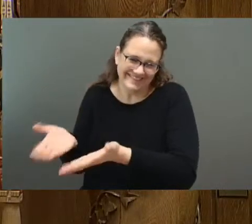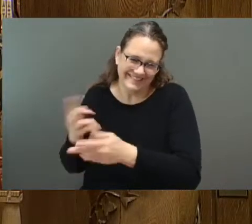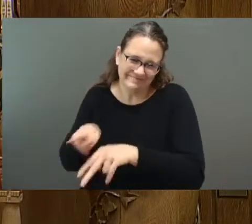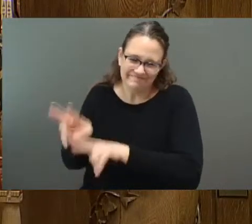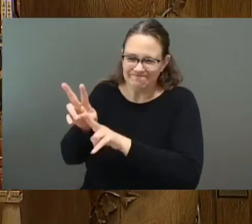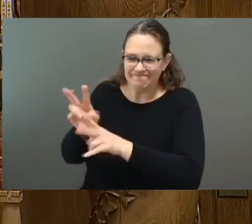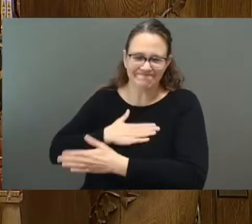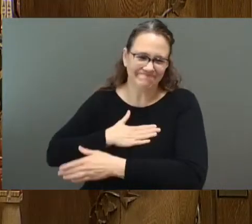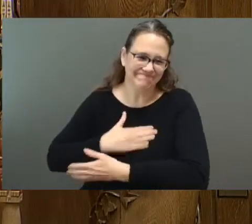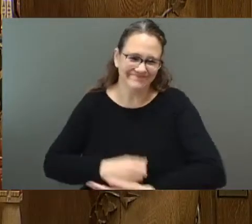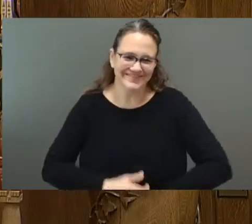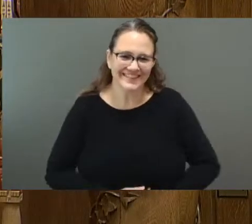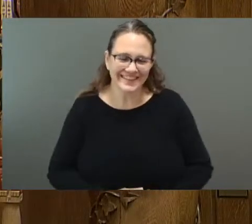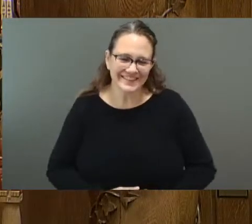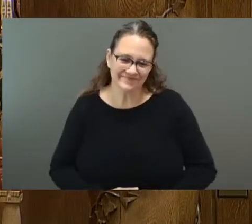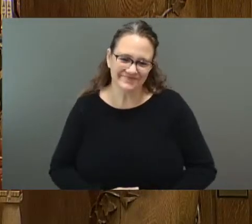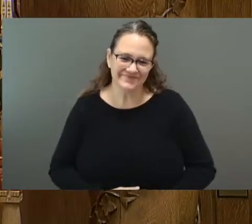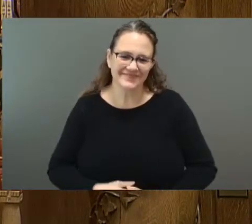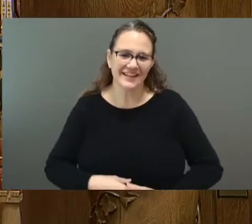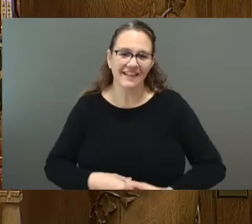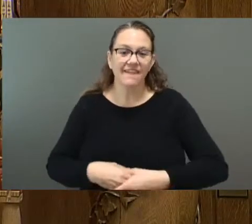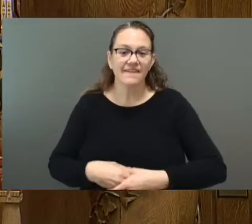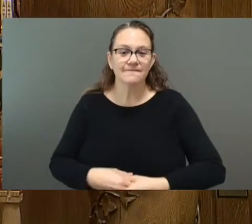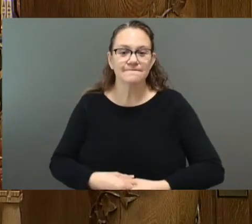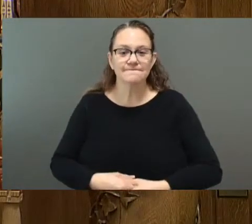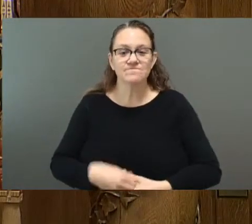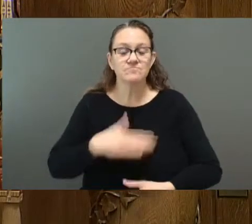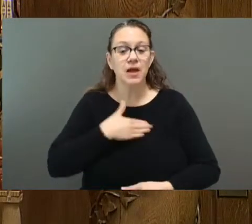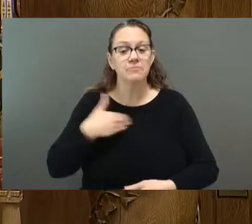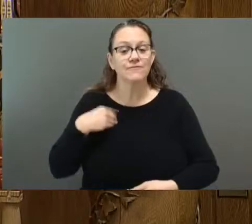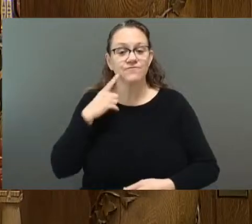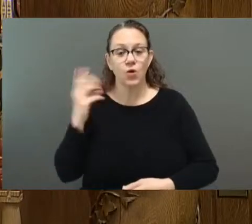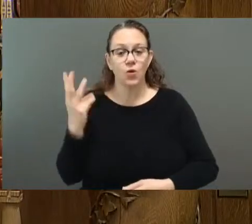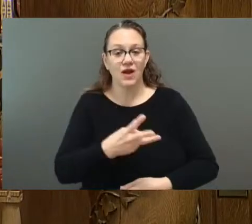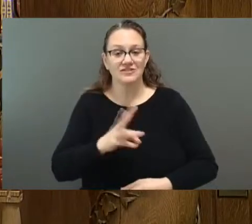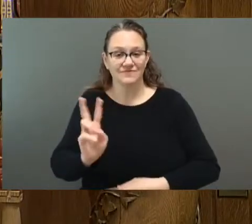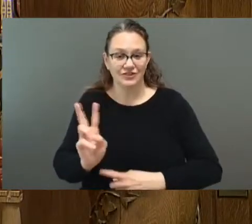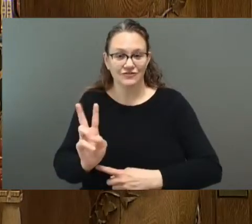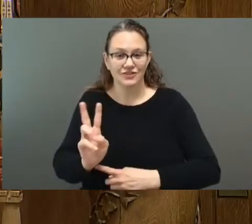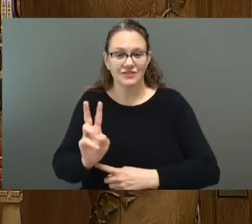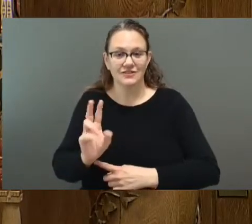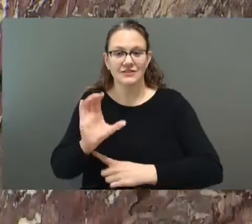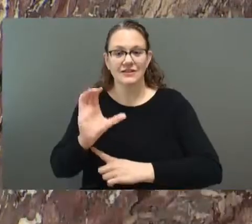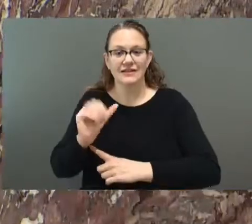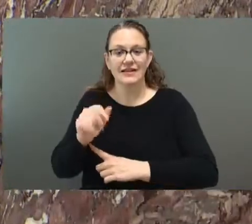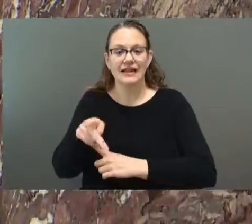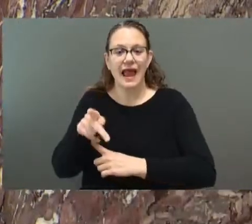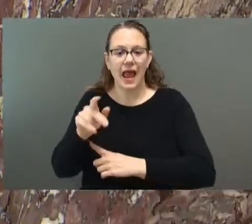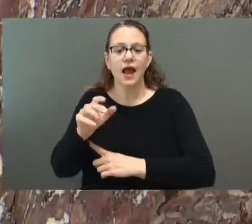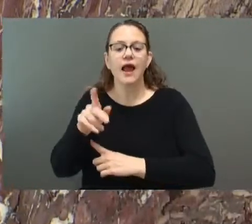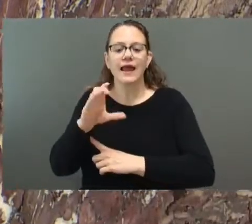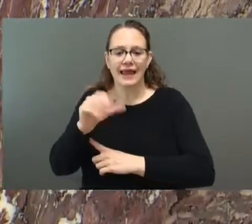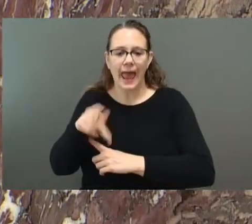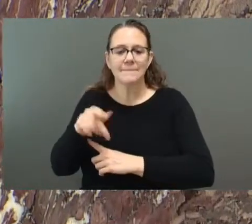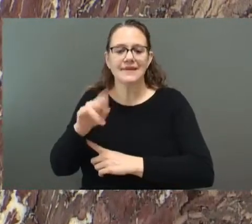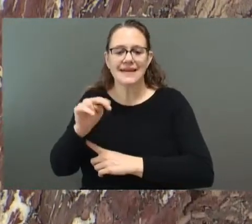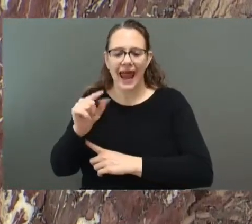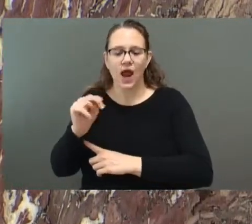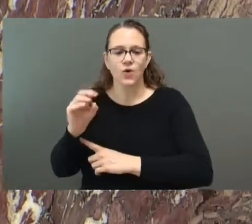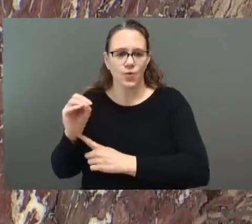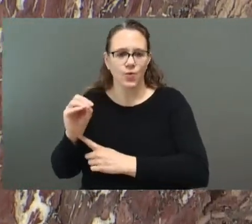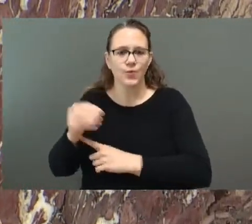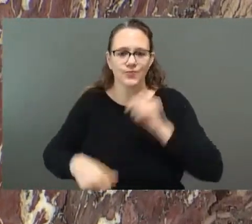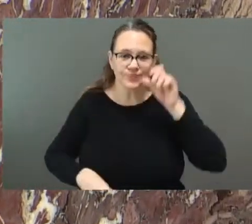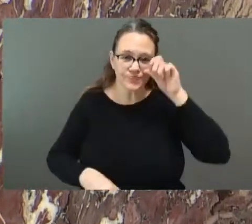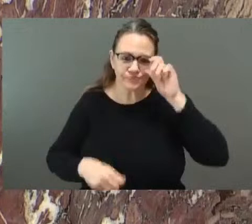Member for West Vancouver Capilano. Thank you, Mr. Speaker. I would like the House to welcome two amazing women who are